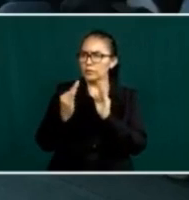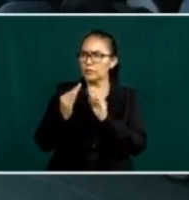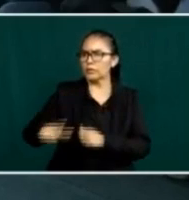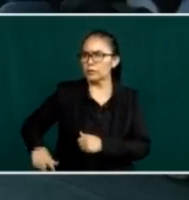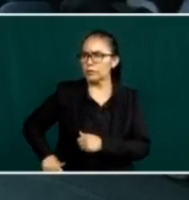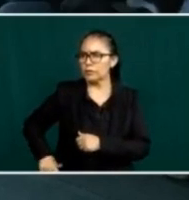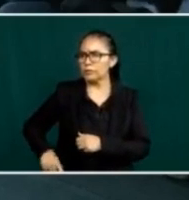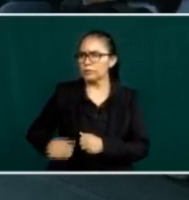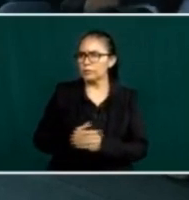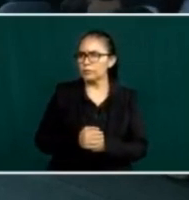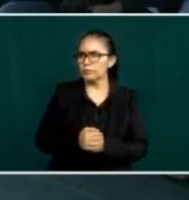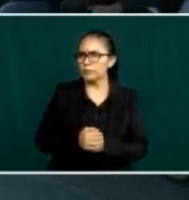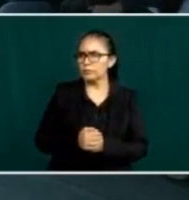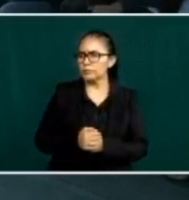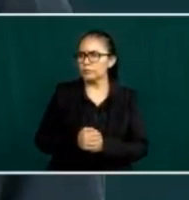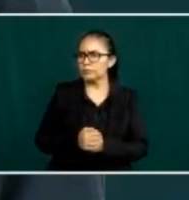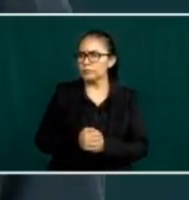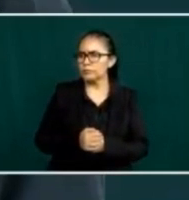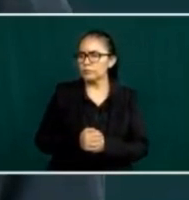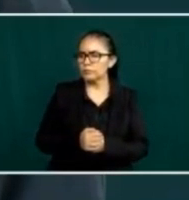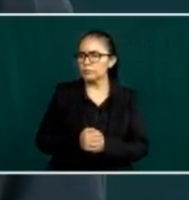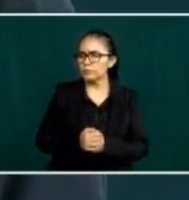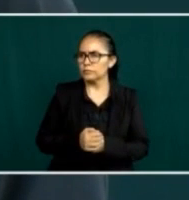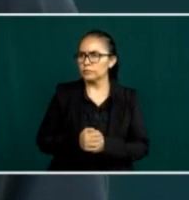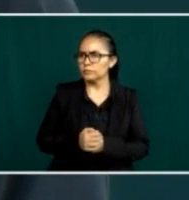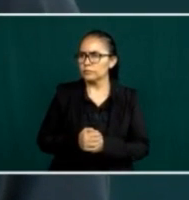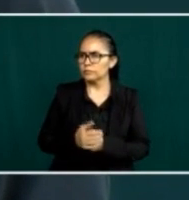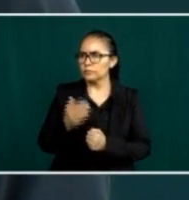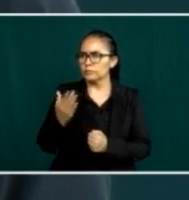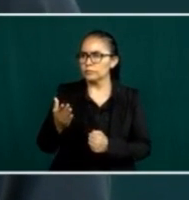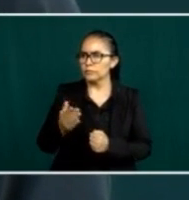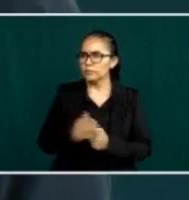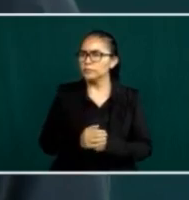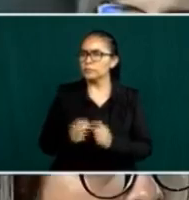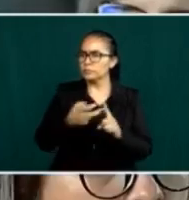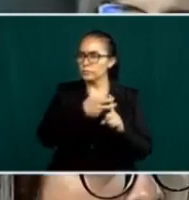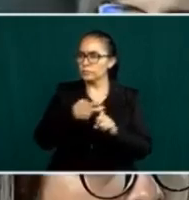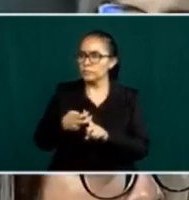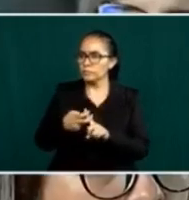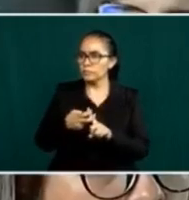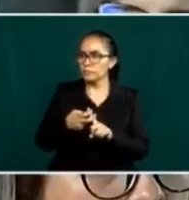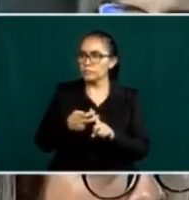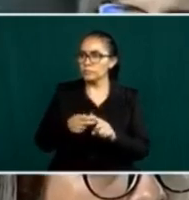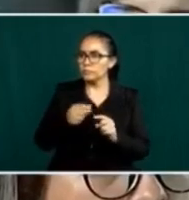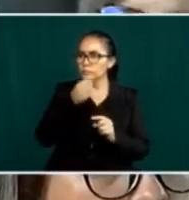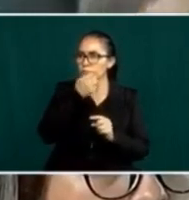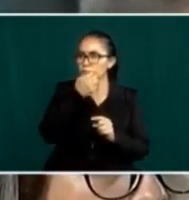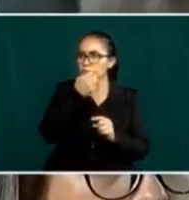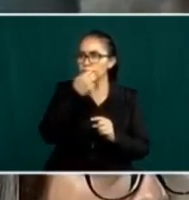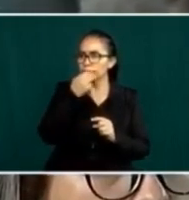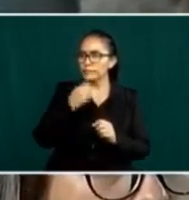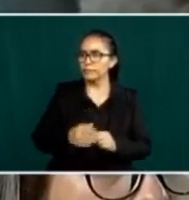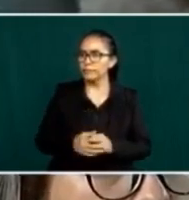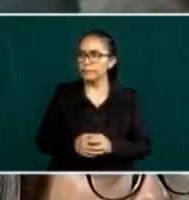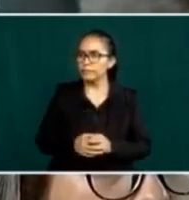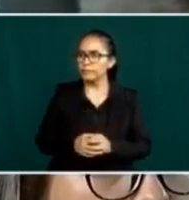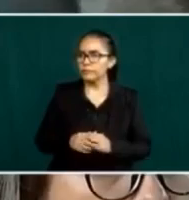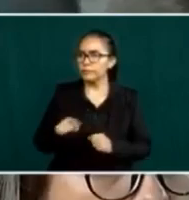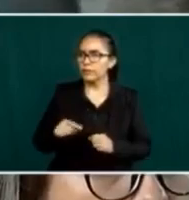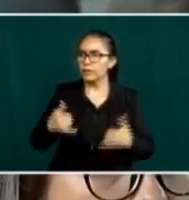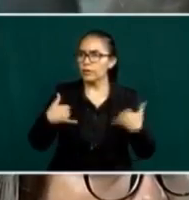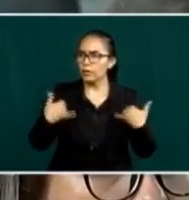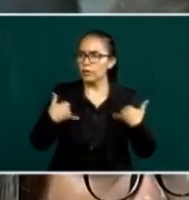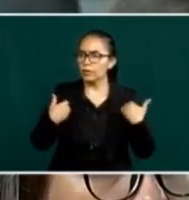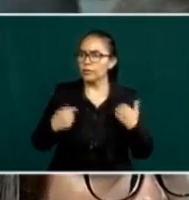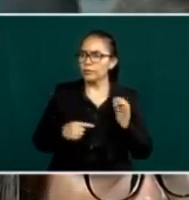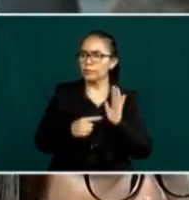And there's people that are very, that is the ringleader, that is a friend of the governor. And the grandmother